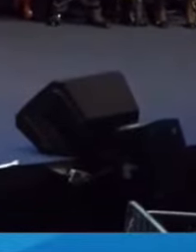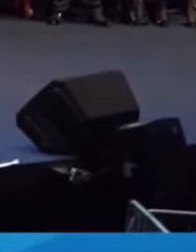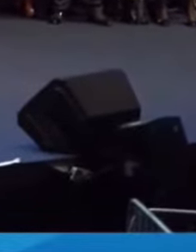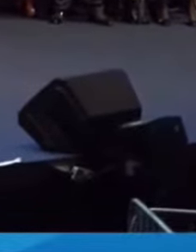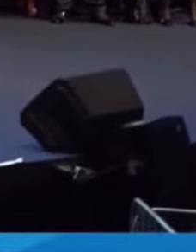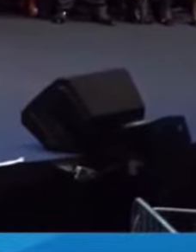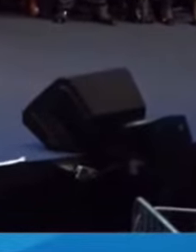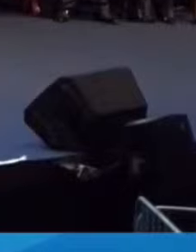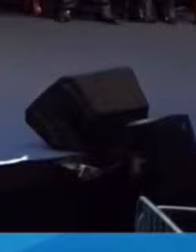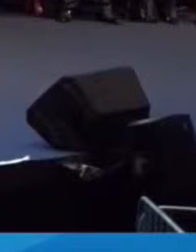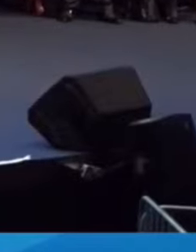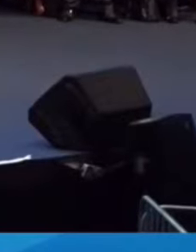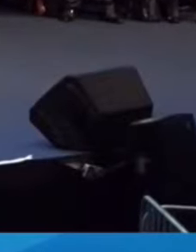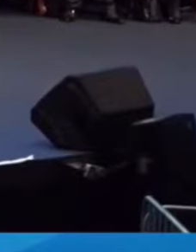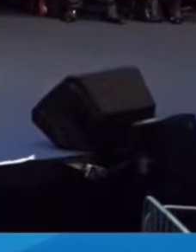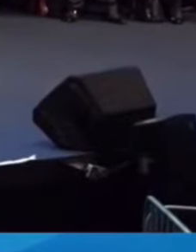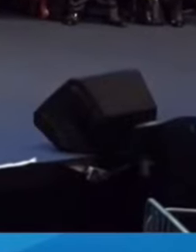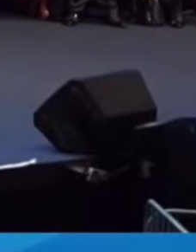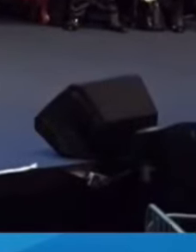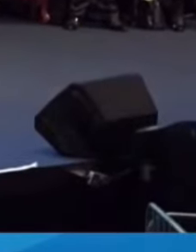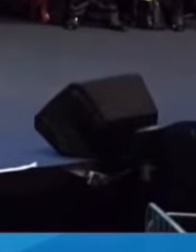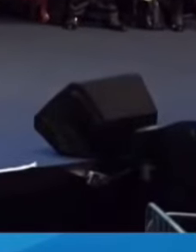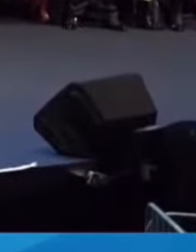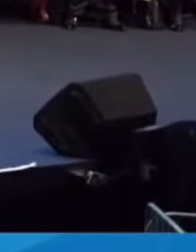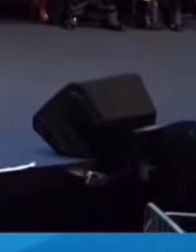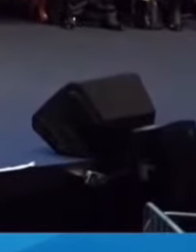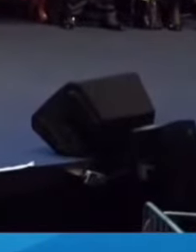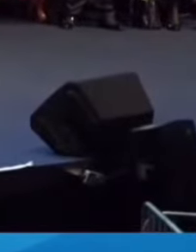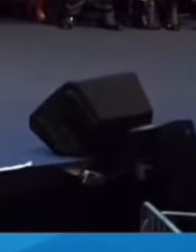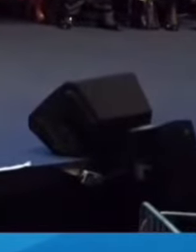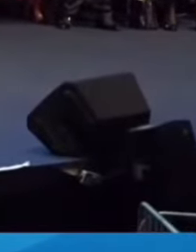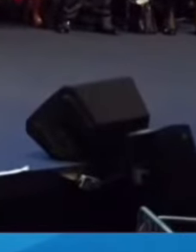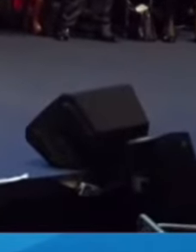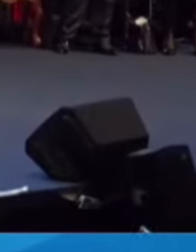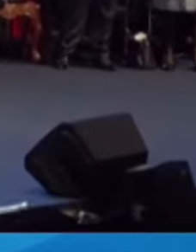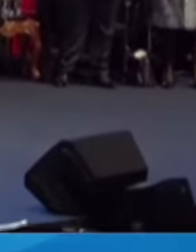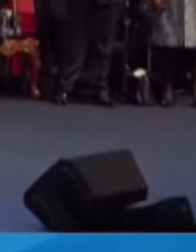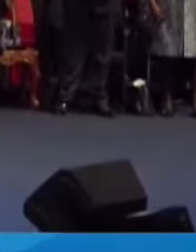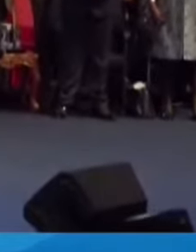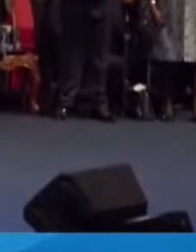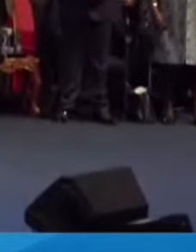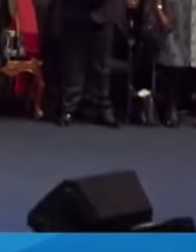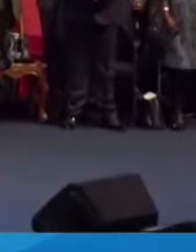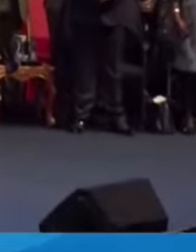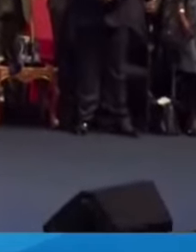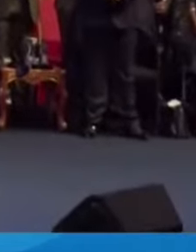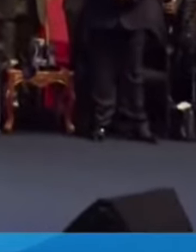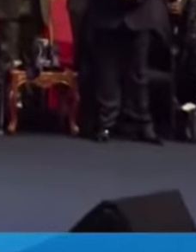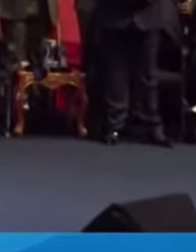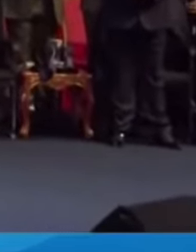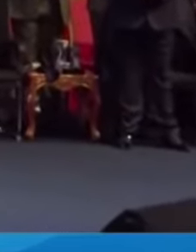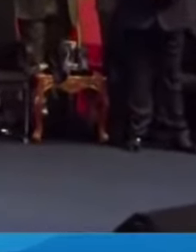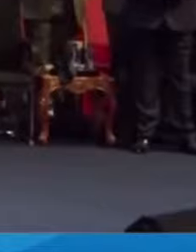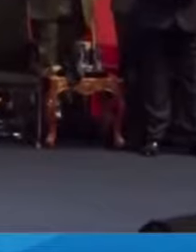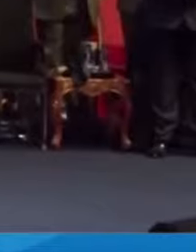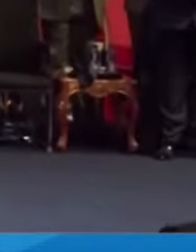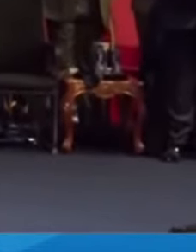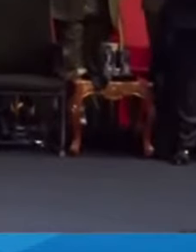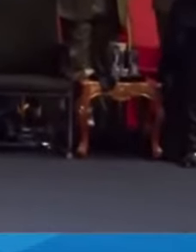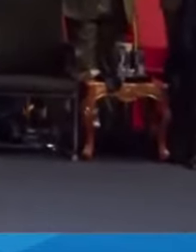trust I will trust in you you know it